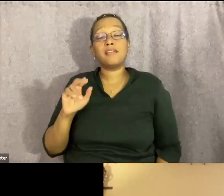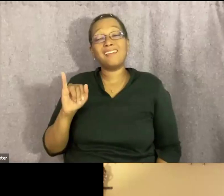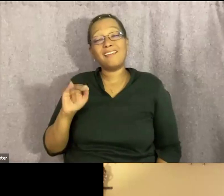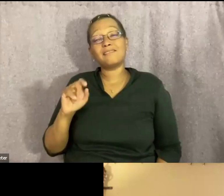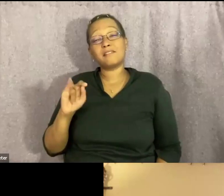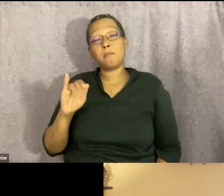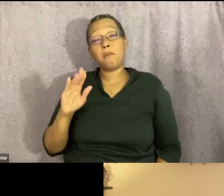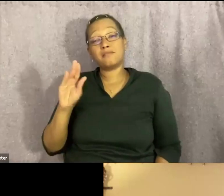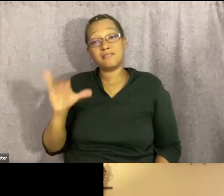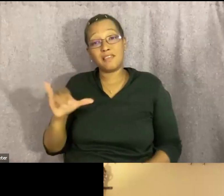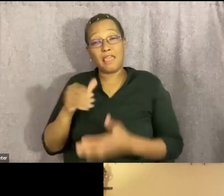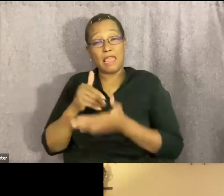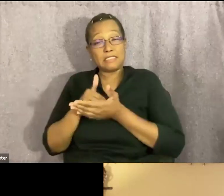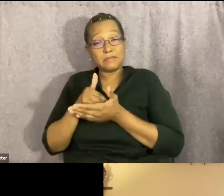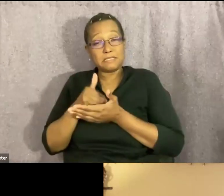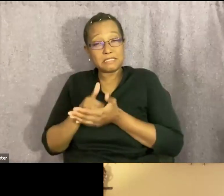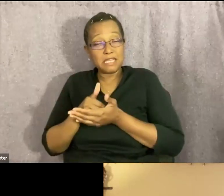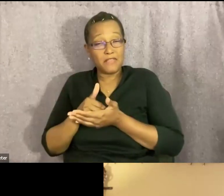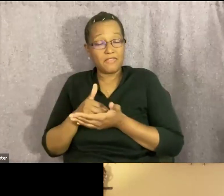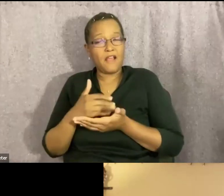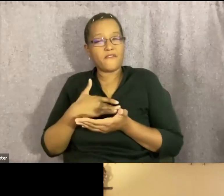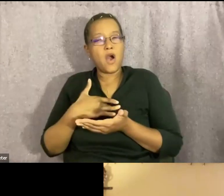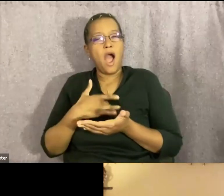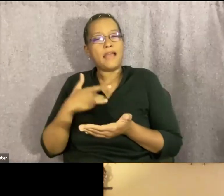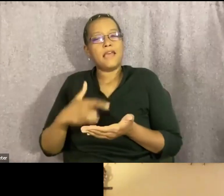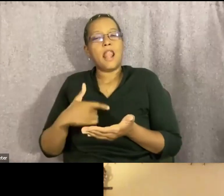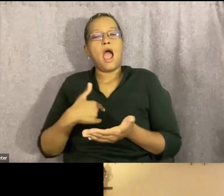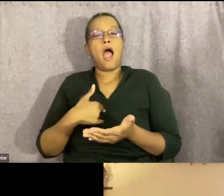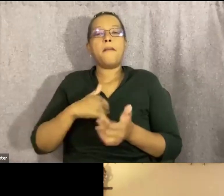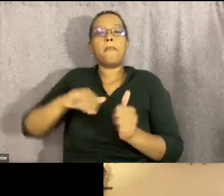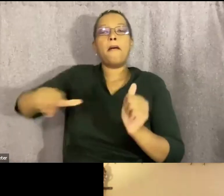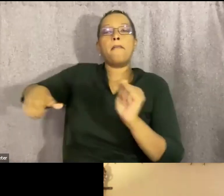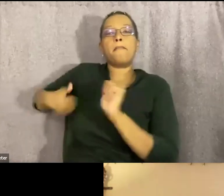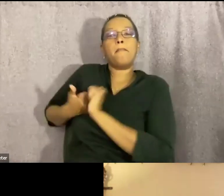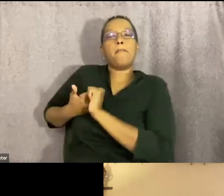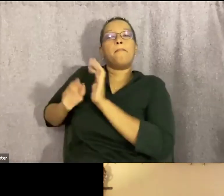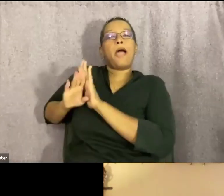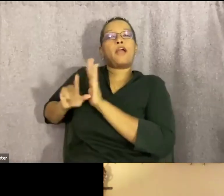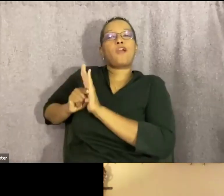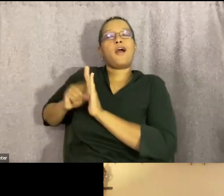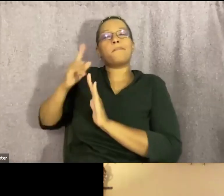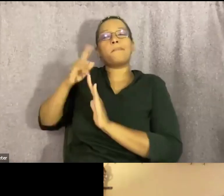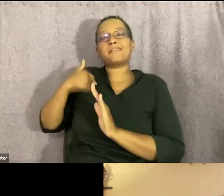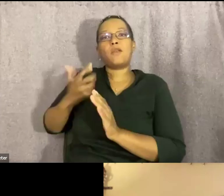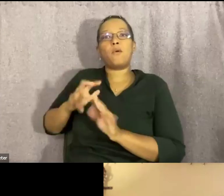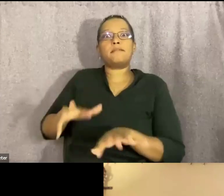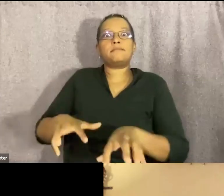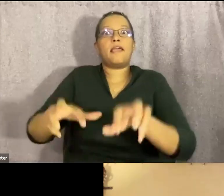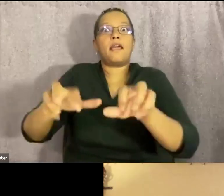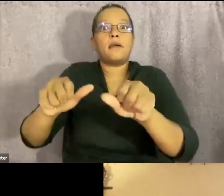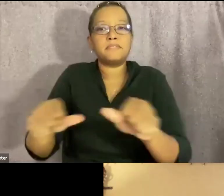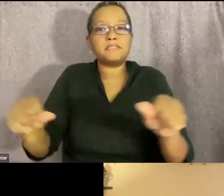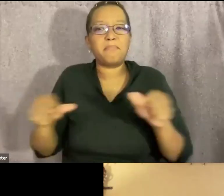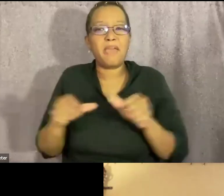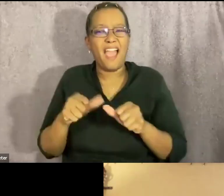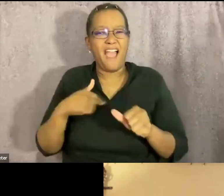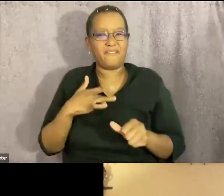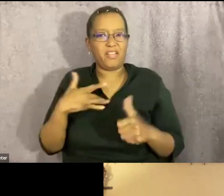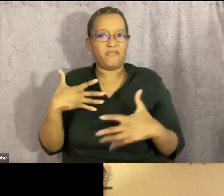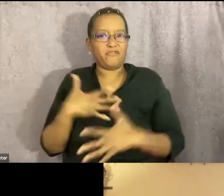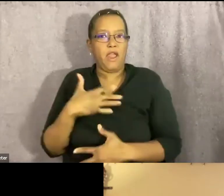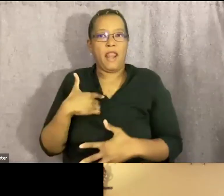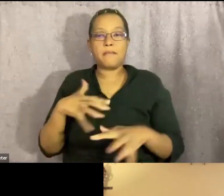activist friend who was one of the main people who took me under his wing to teach me the ways of how to be